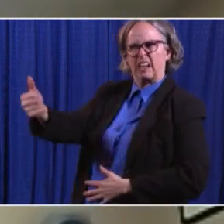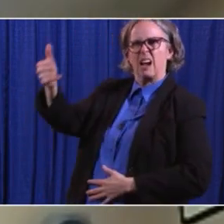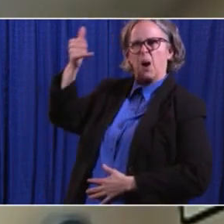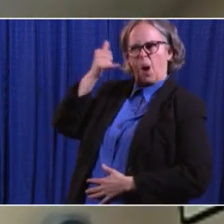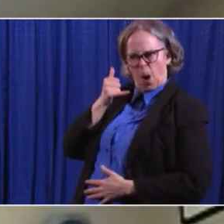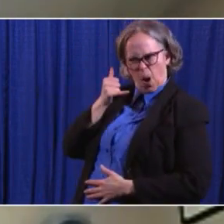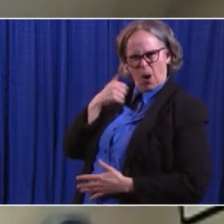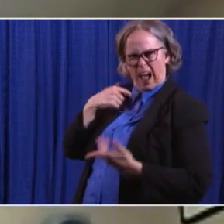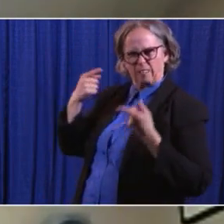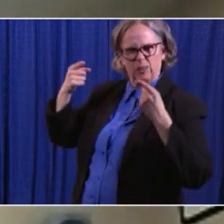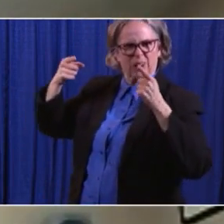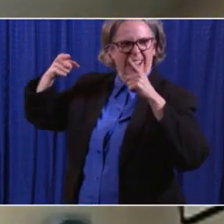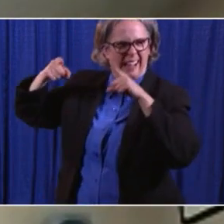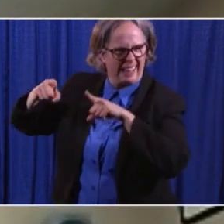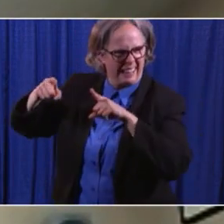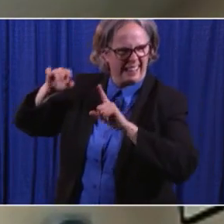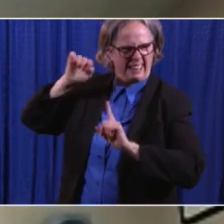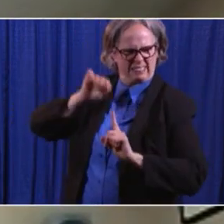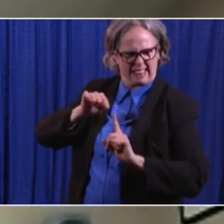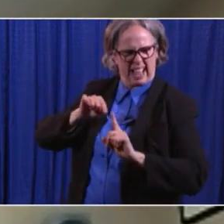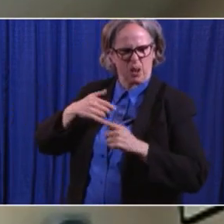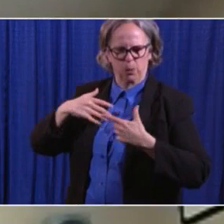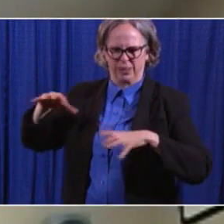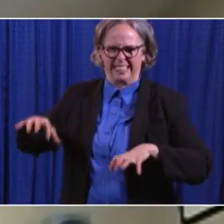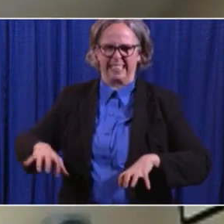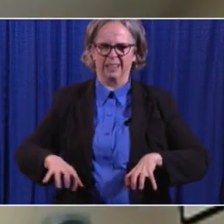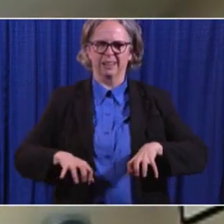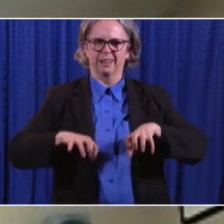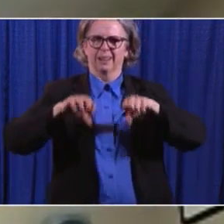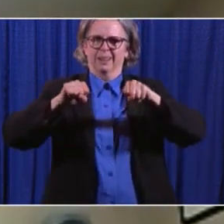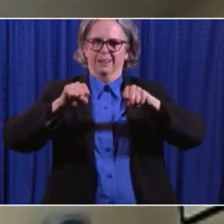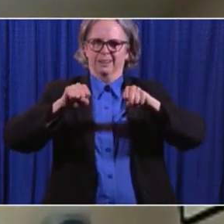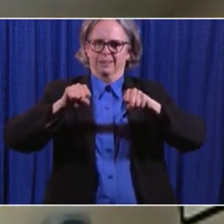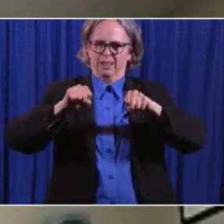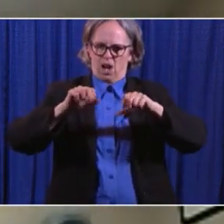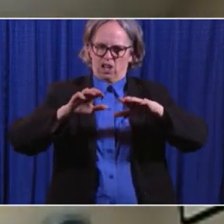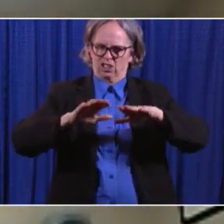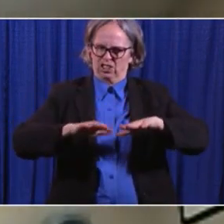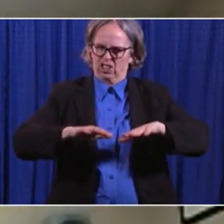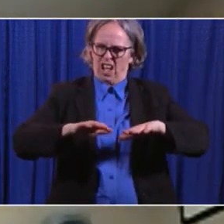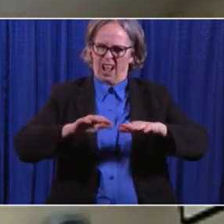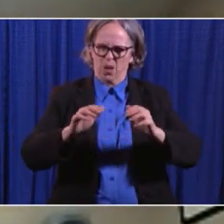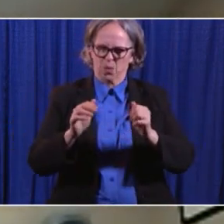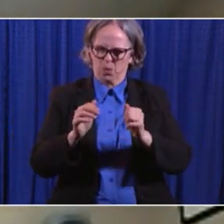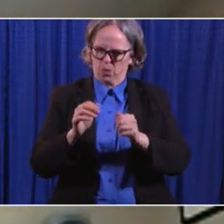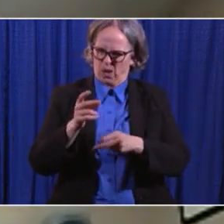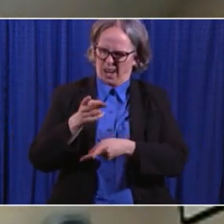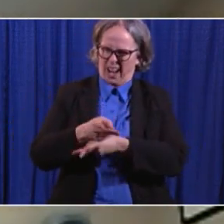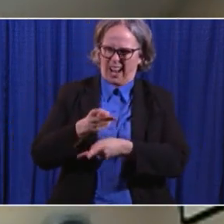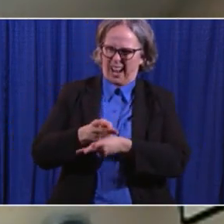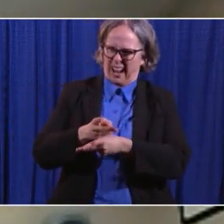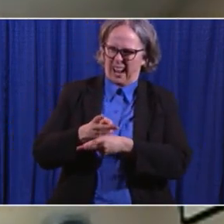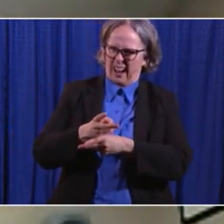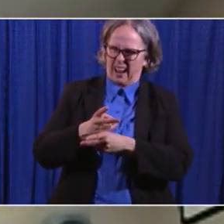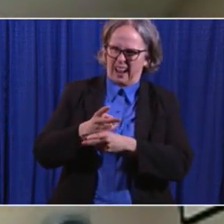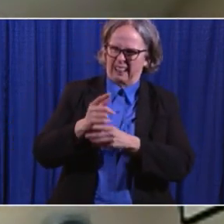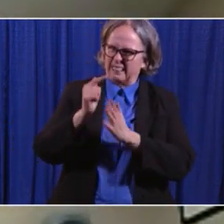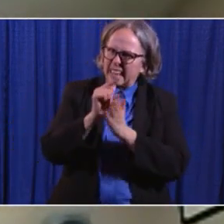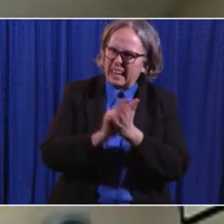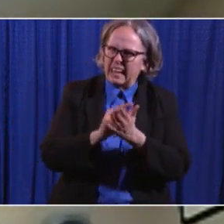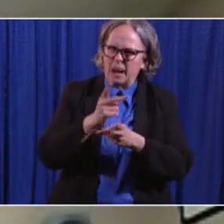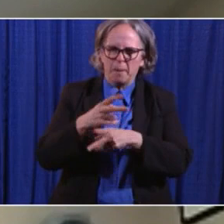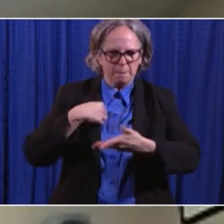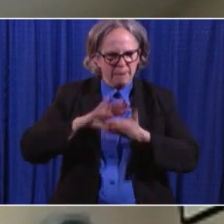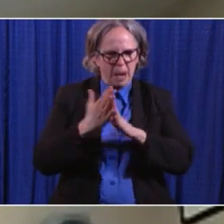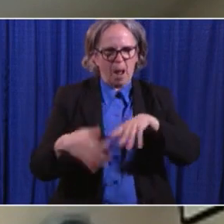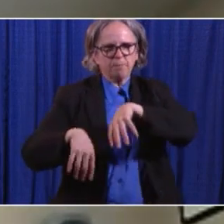the custodian, when we receive custody of these children, we are responsible for meeting really all the needs of that child. The basic